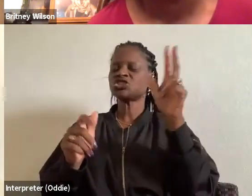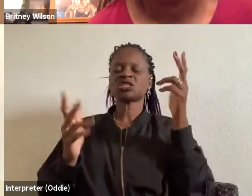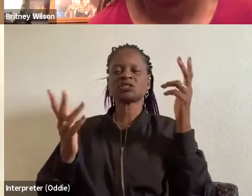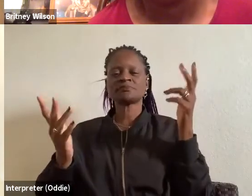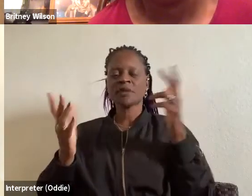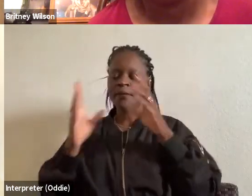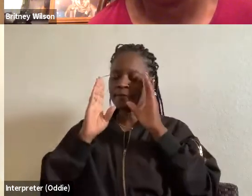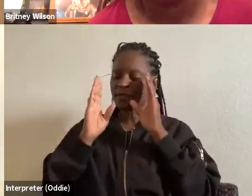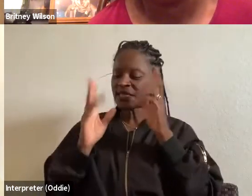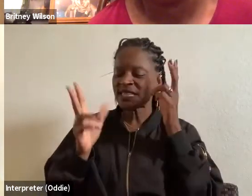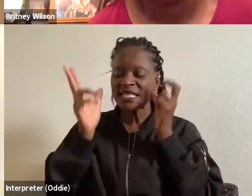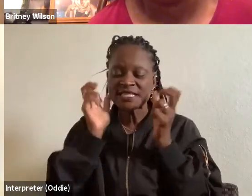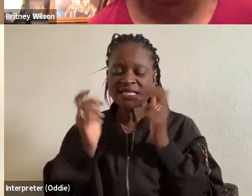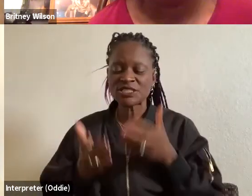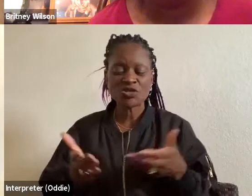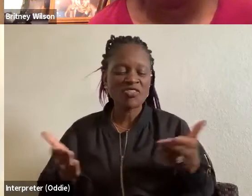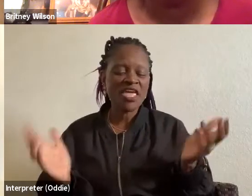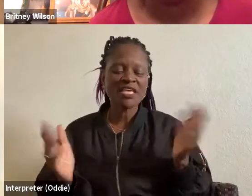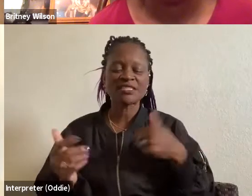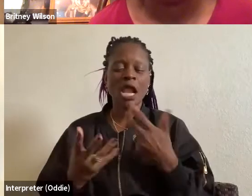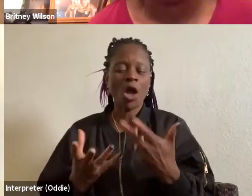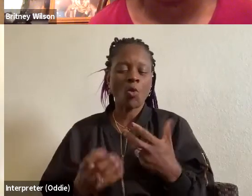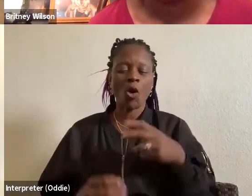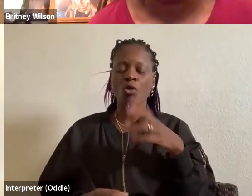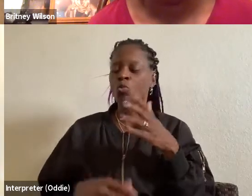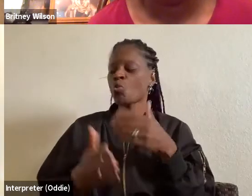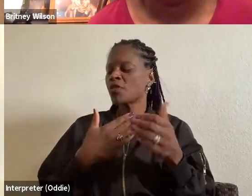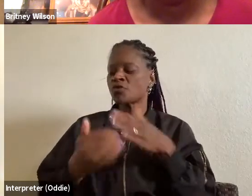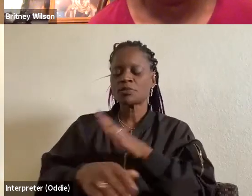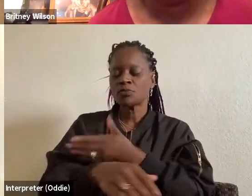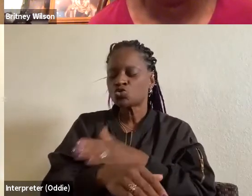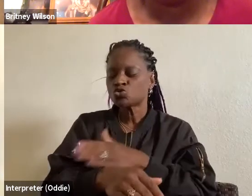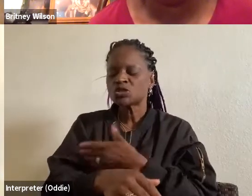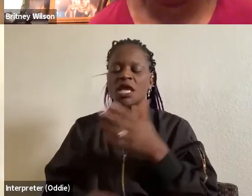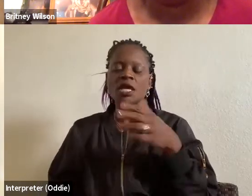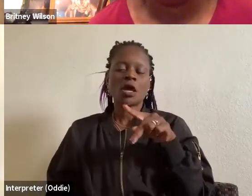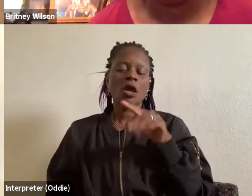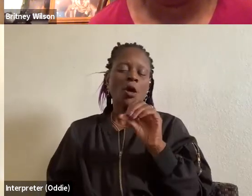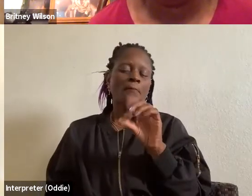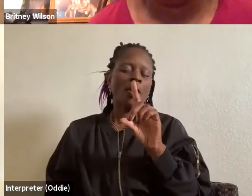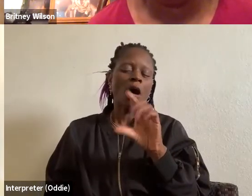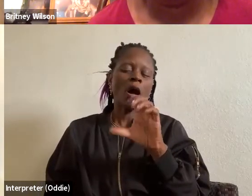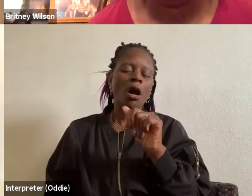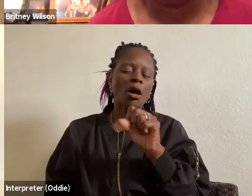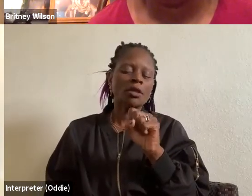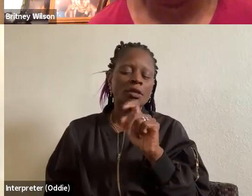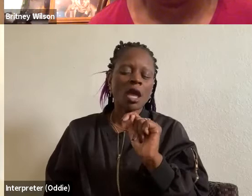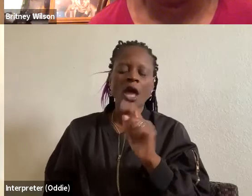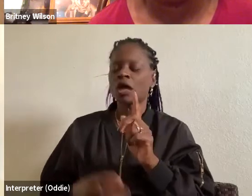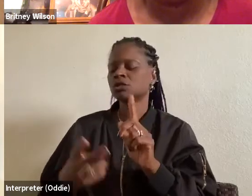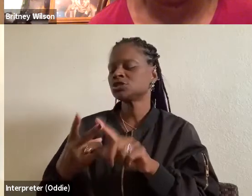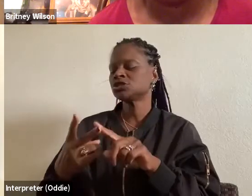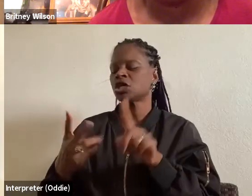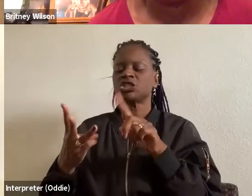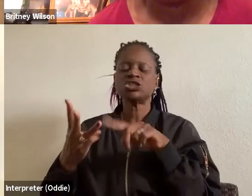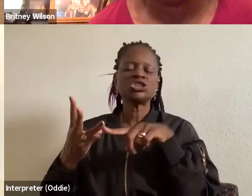want to listen to, like podcasts and music, and checking in on my friends. And literally what has